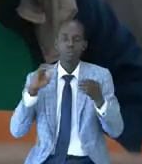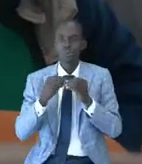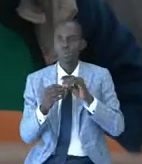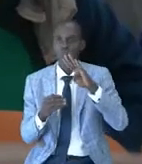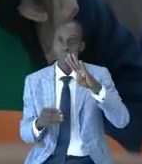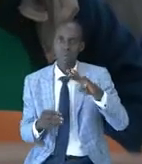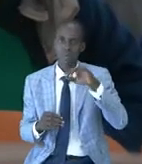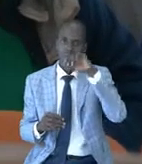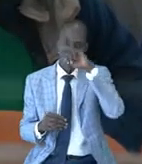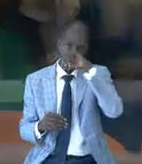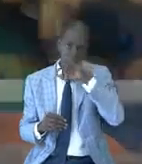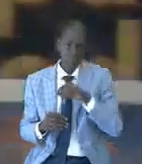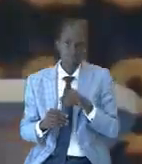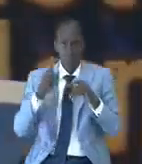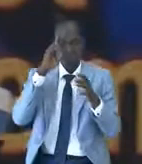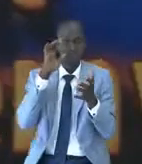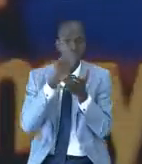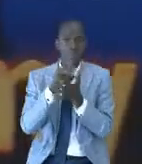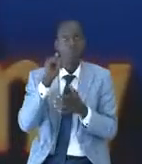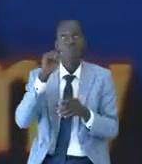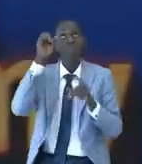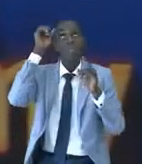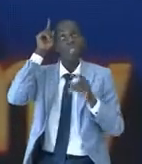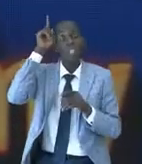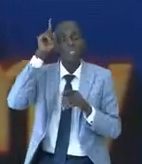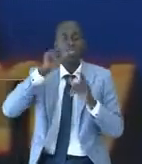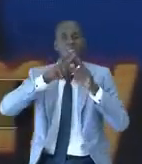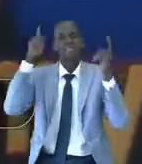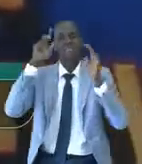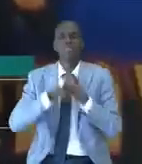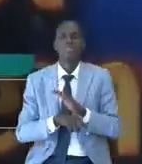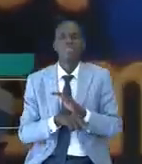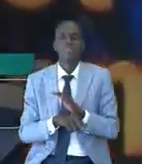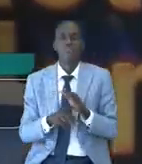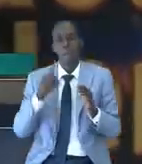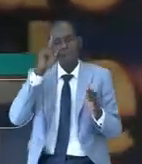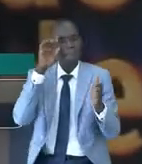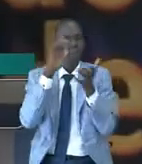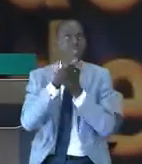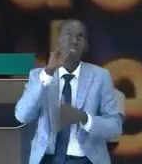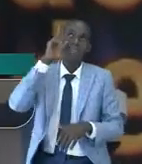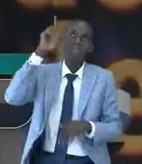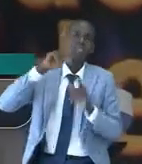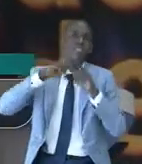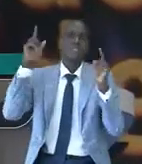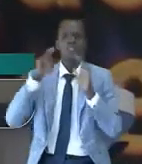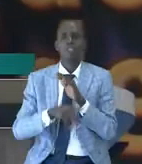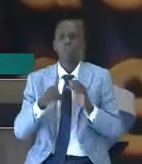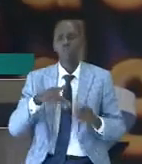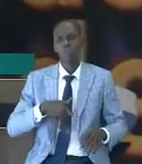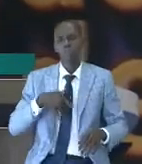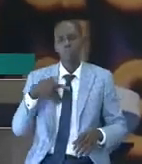four, believe his greatness. Believe his greatness. You feel